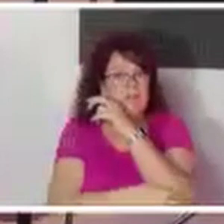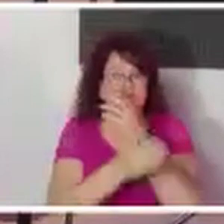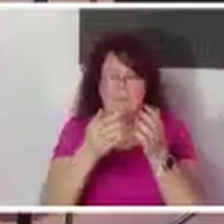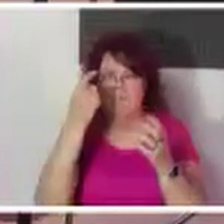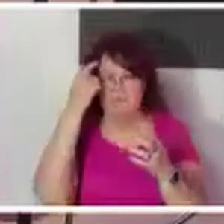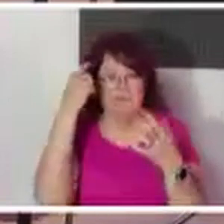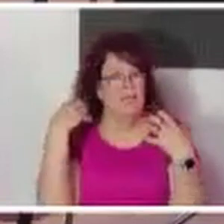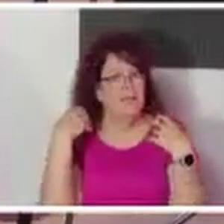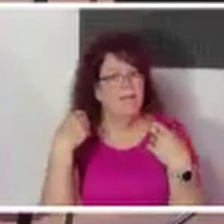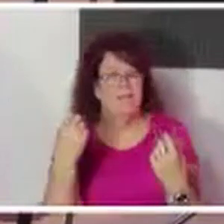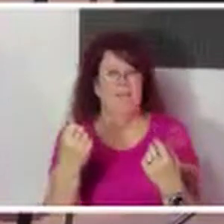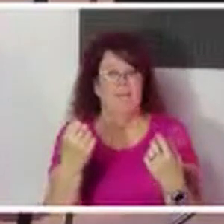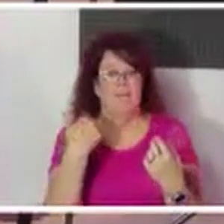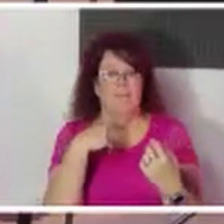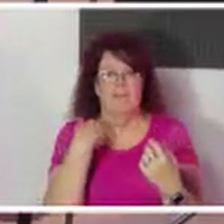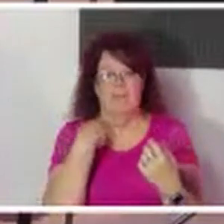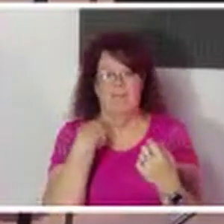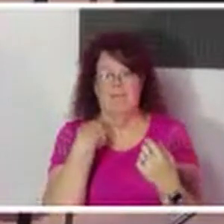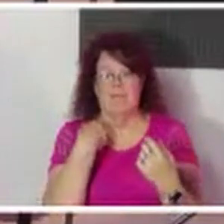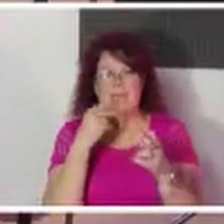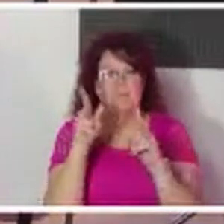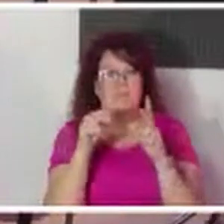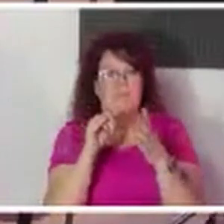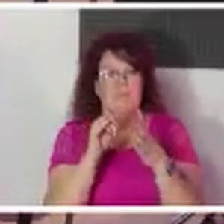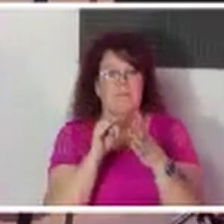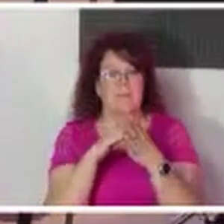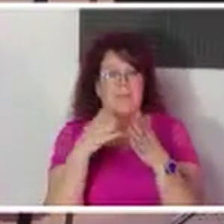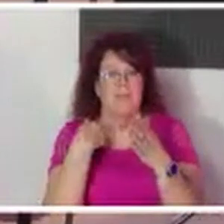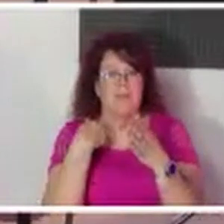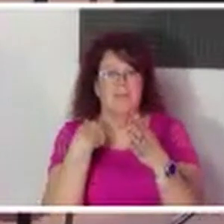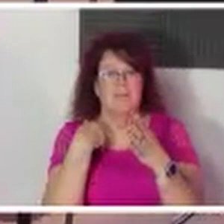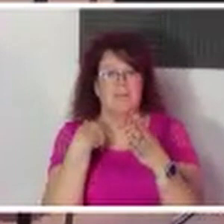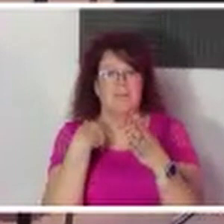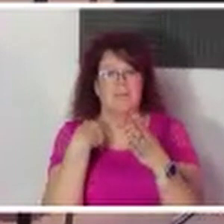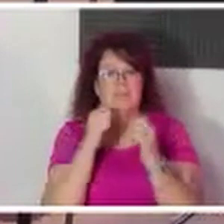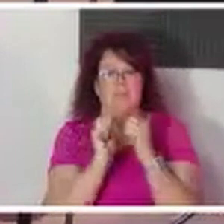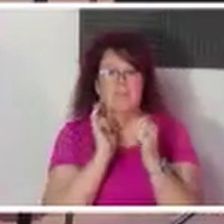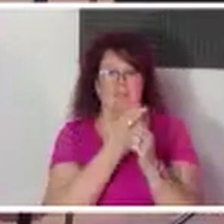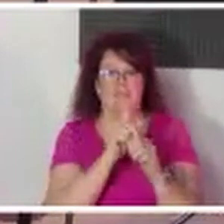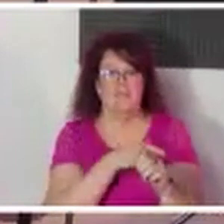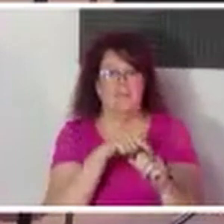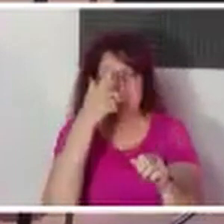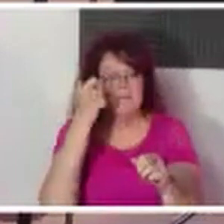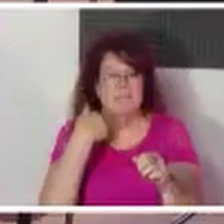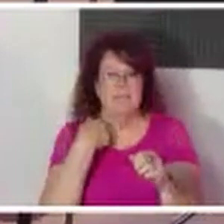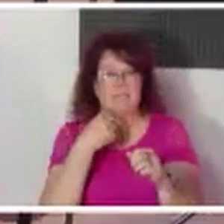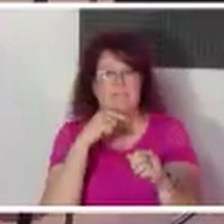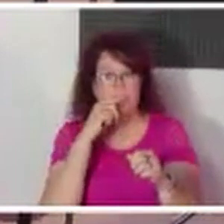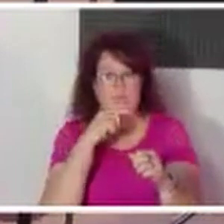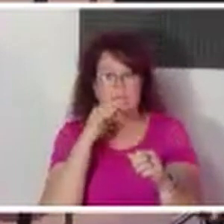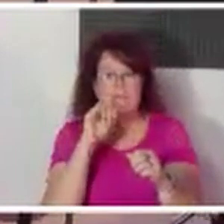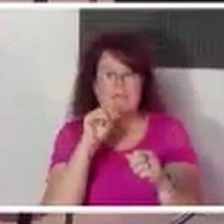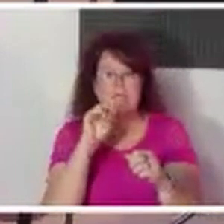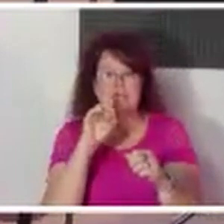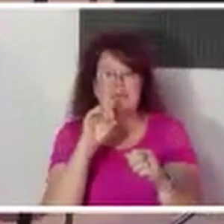health. We have individuals that pretty evidently have been houseless for some time because they have public indecency charges from peeing under